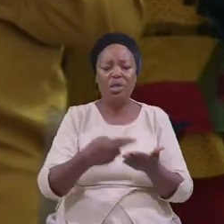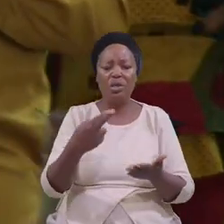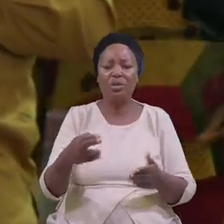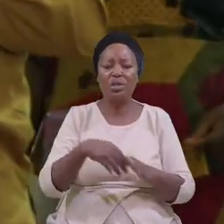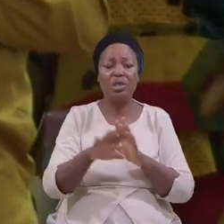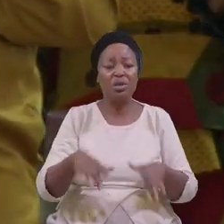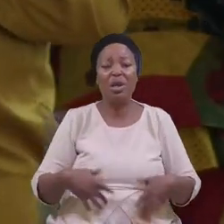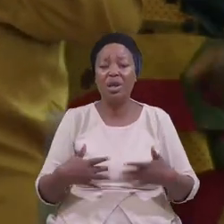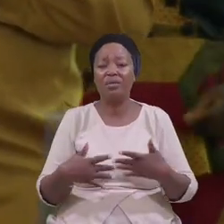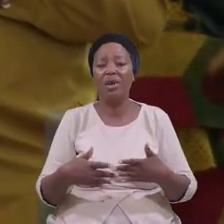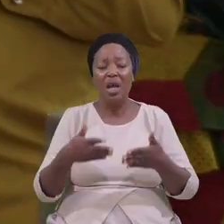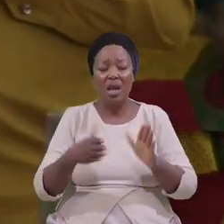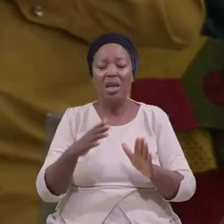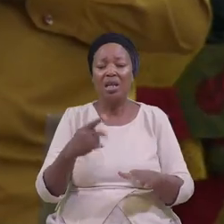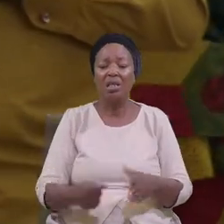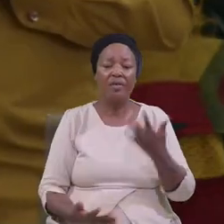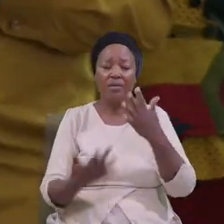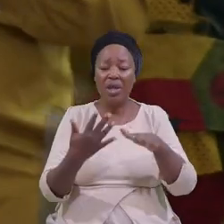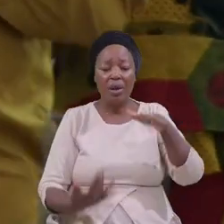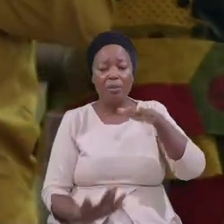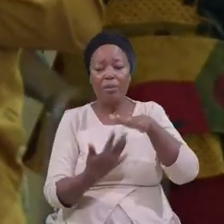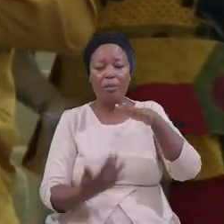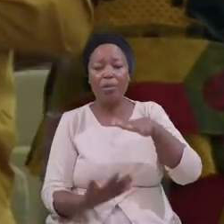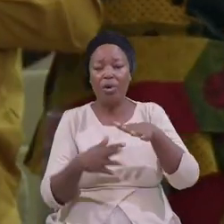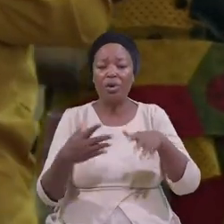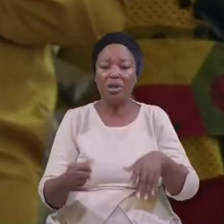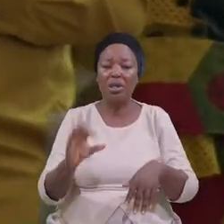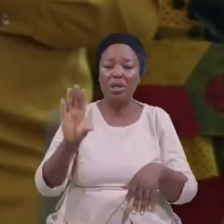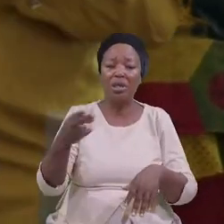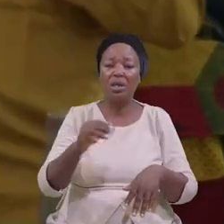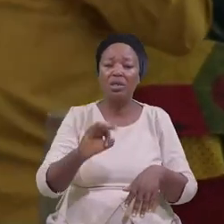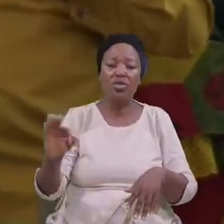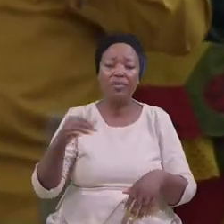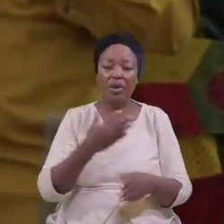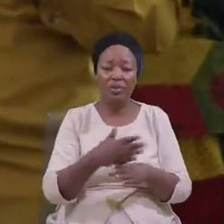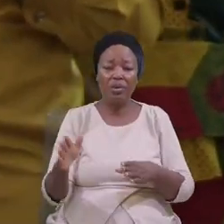life. Let the fire burn the chaff away.